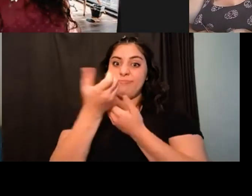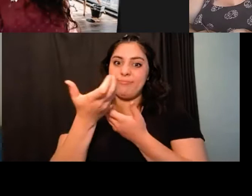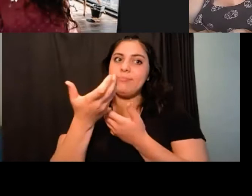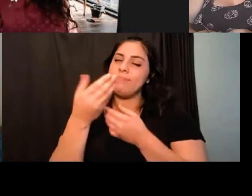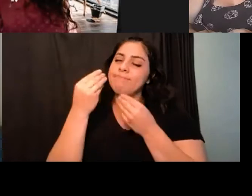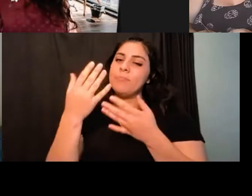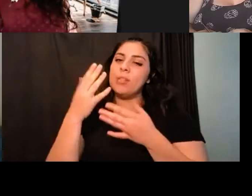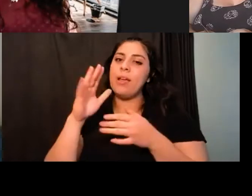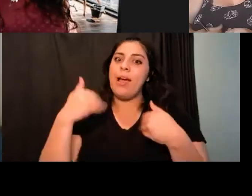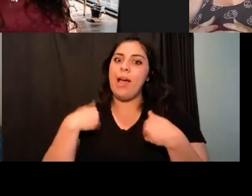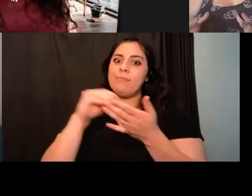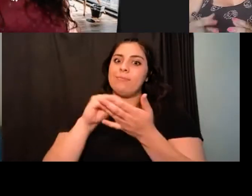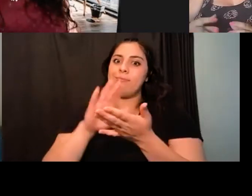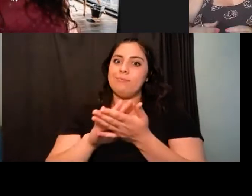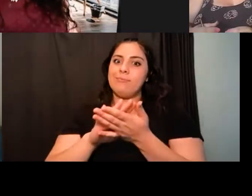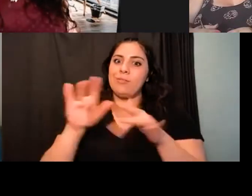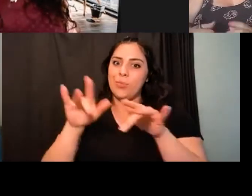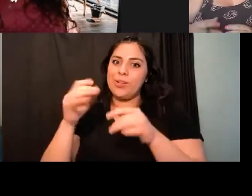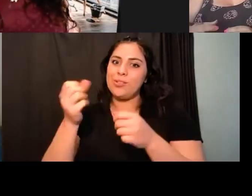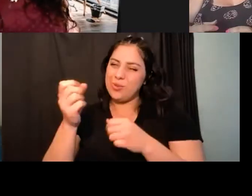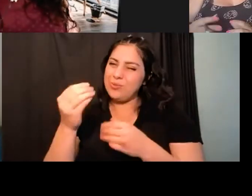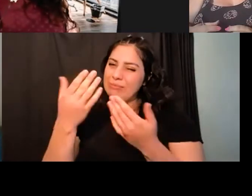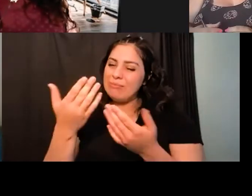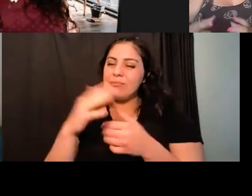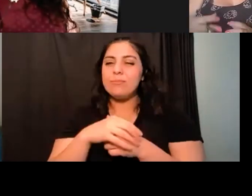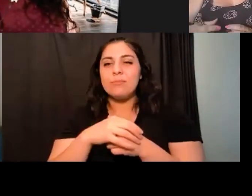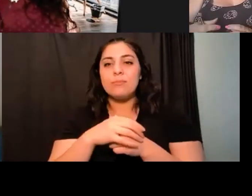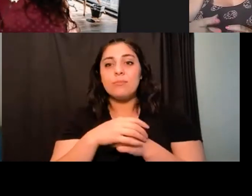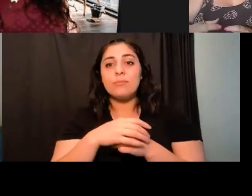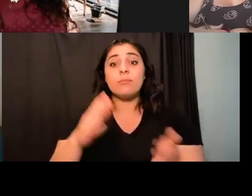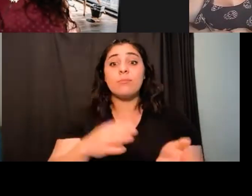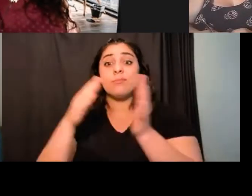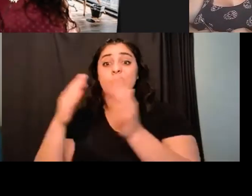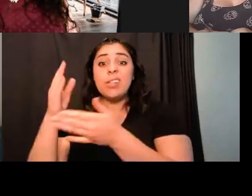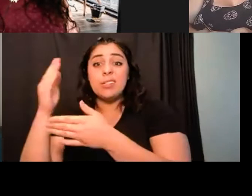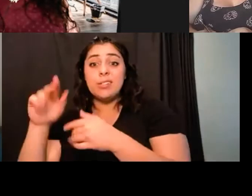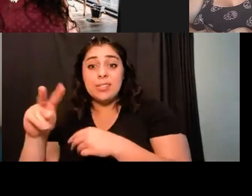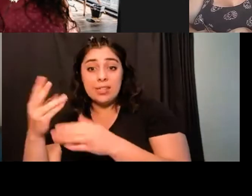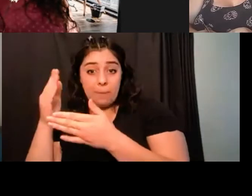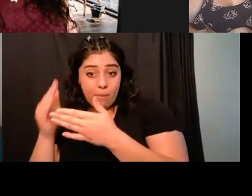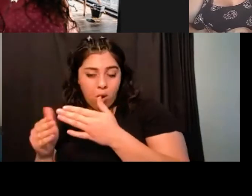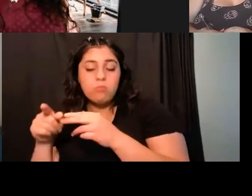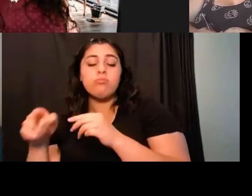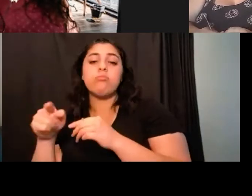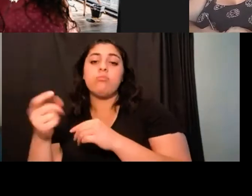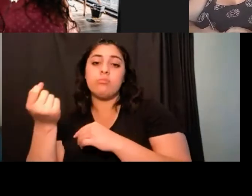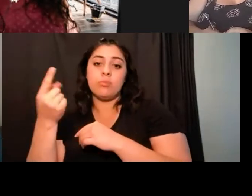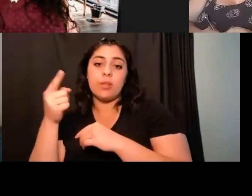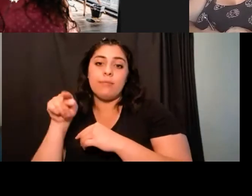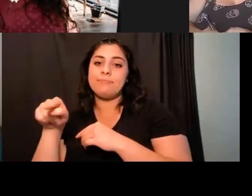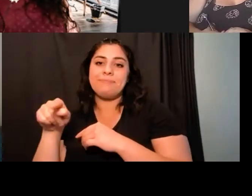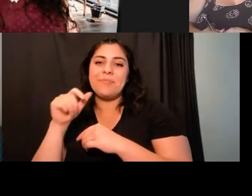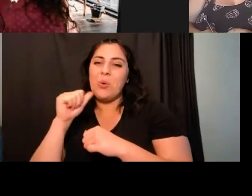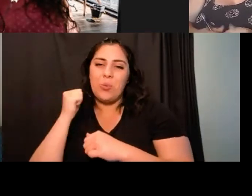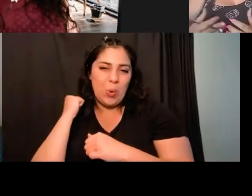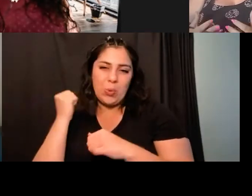end the recording there so that people who want to share in the more intimate setting of just the folks that they are here with live will not be part of that